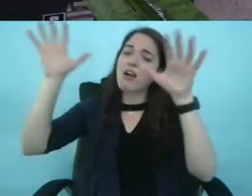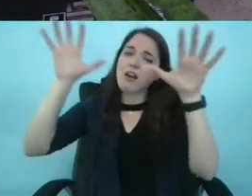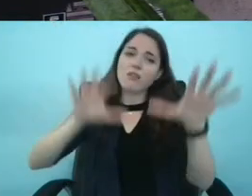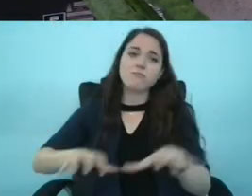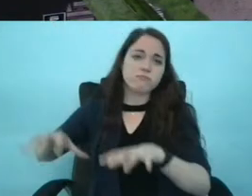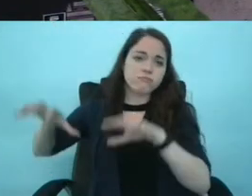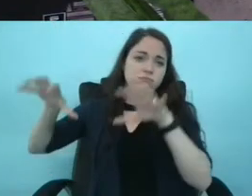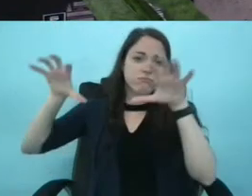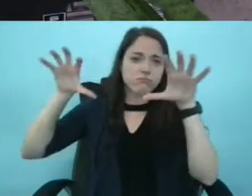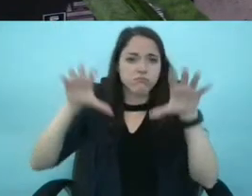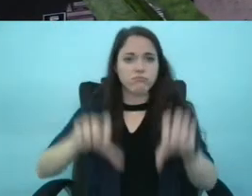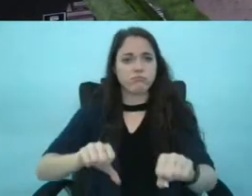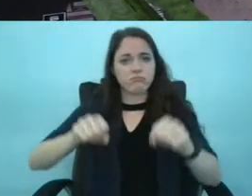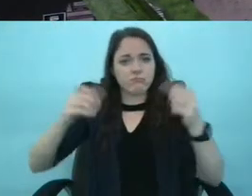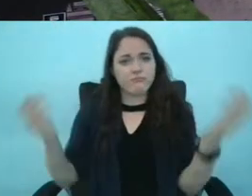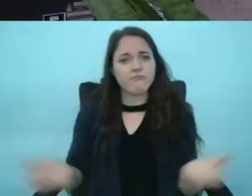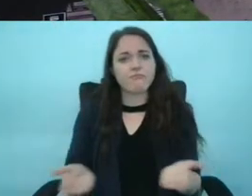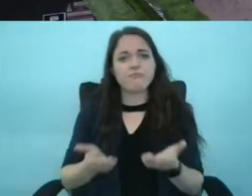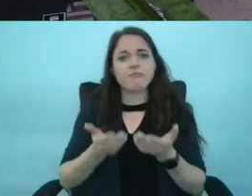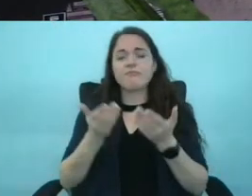name. Thy kingdom